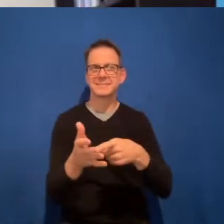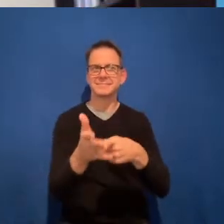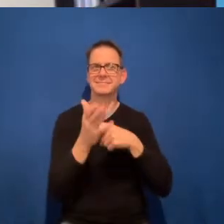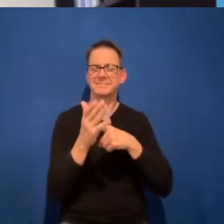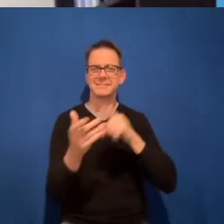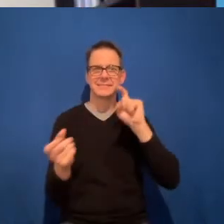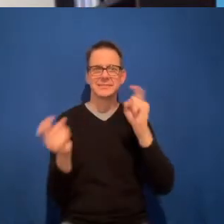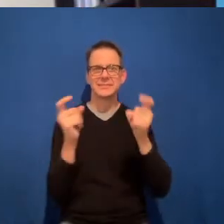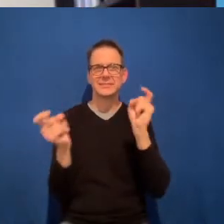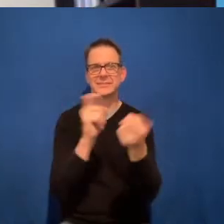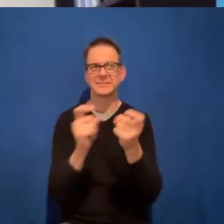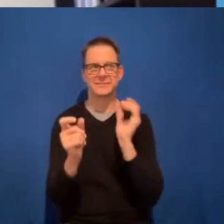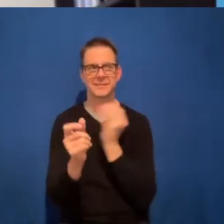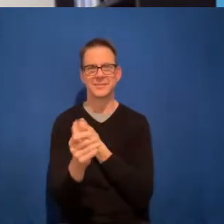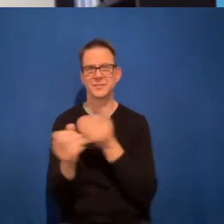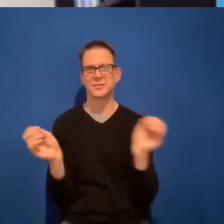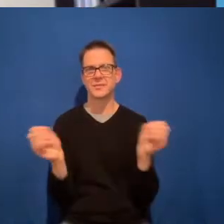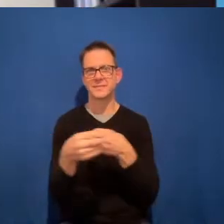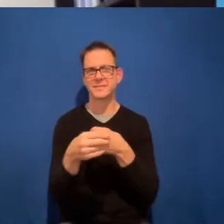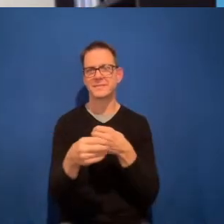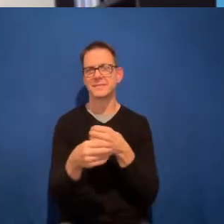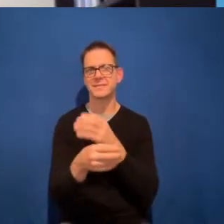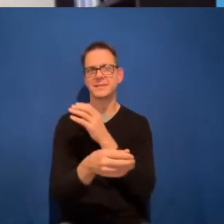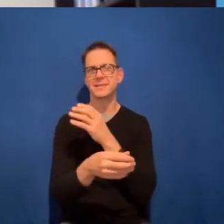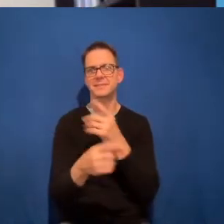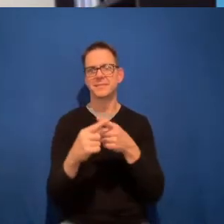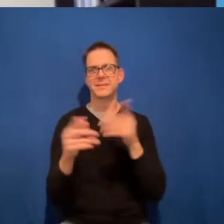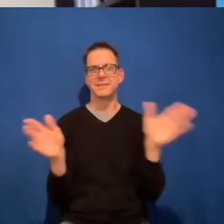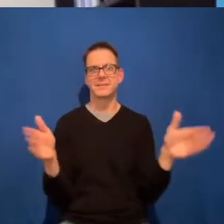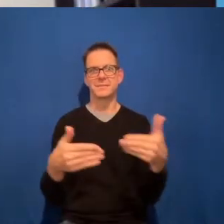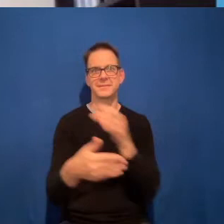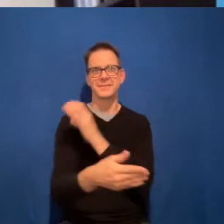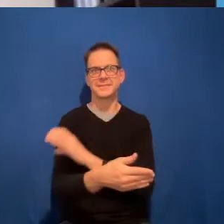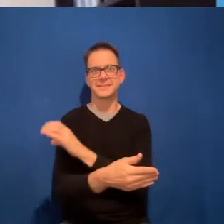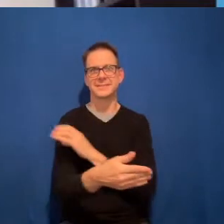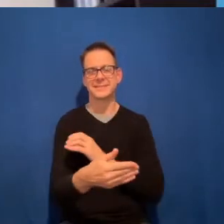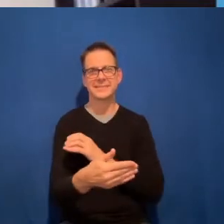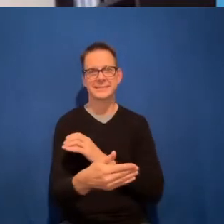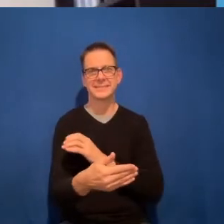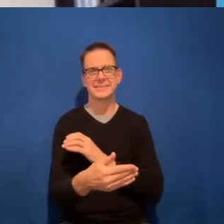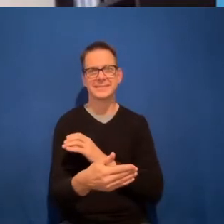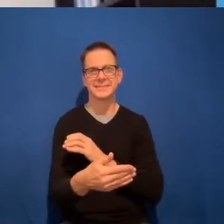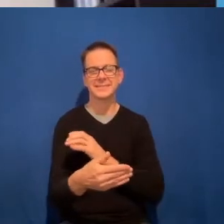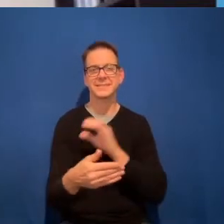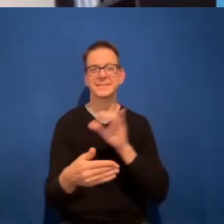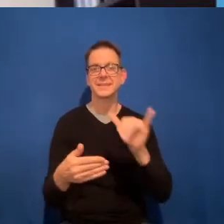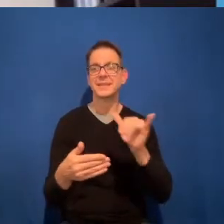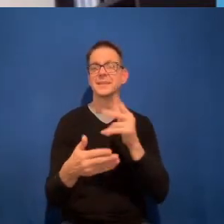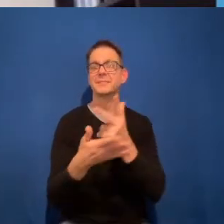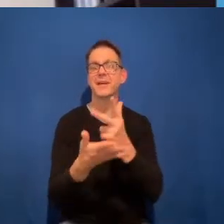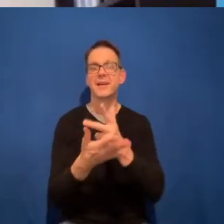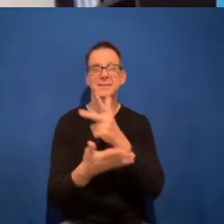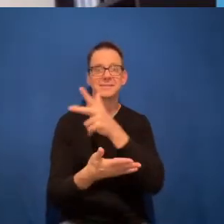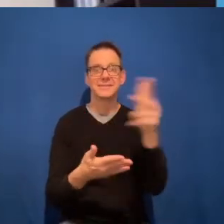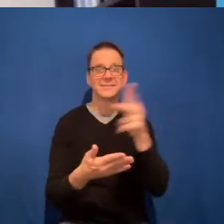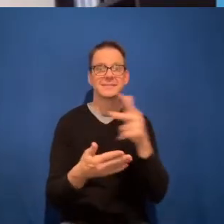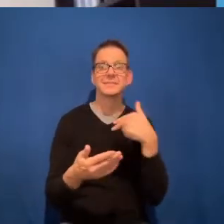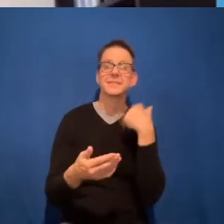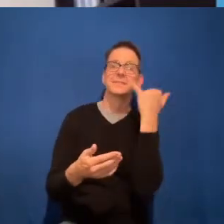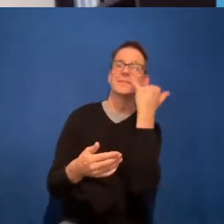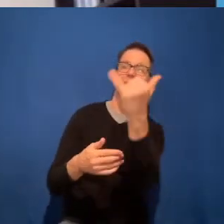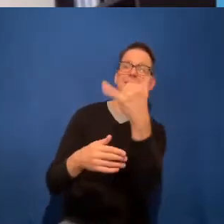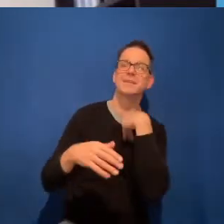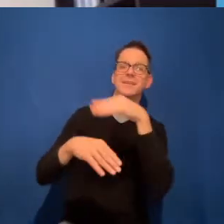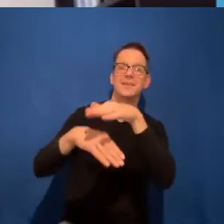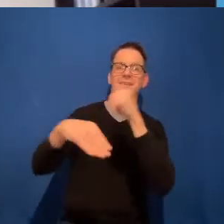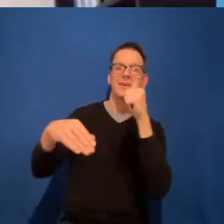ran our clinic. We had to have lots of signage. There was one point we would call people in from the parking lot, which would require a whole other set of